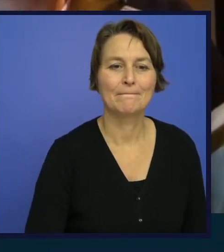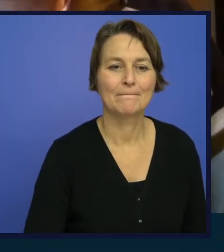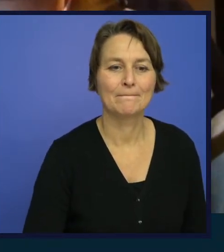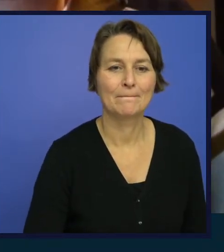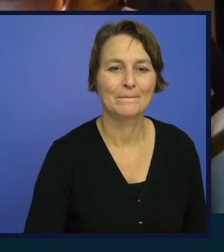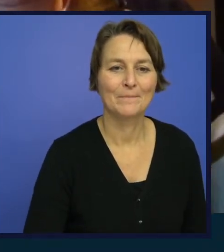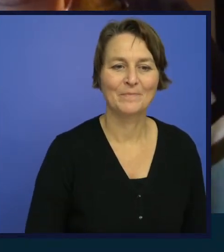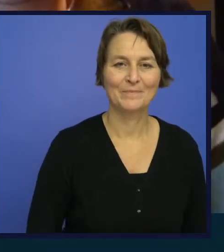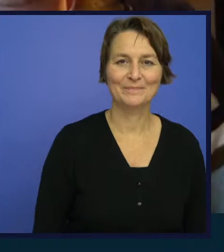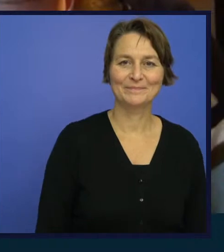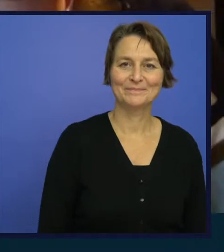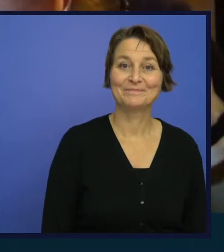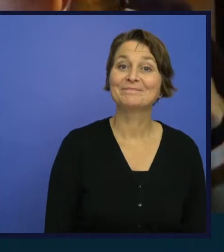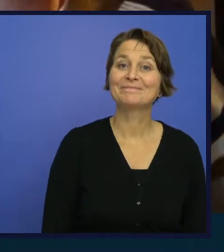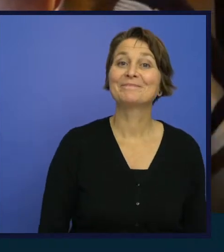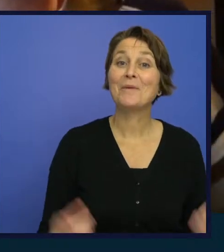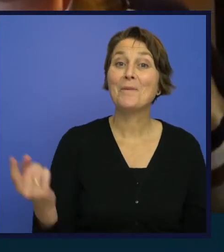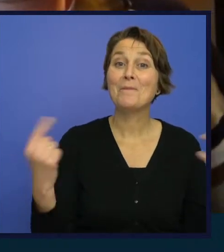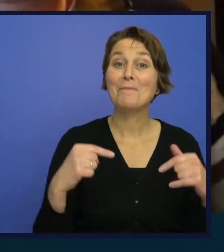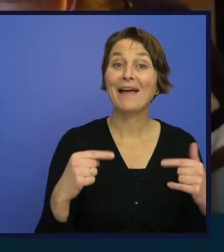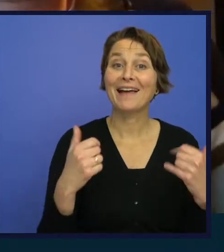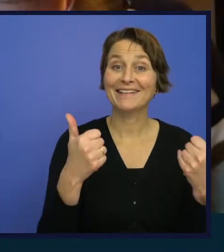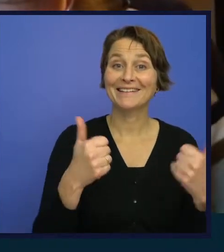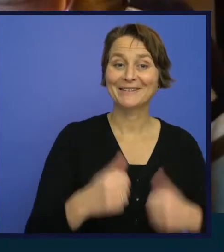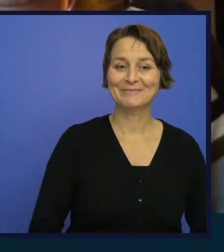And we're back again.